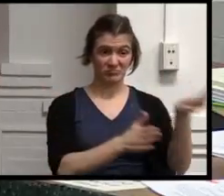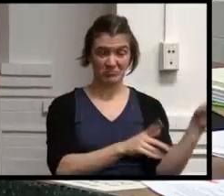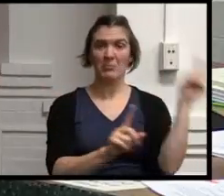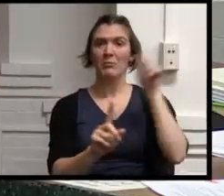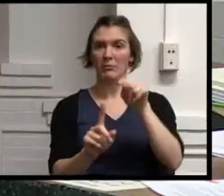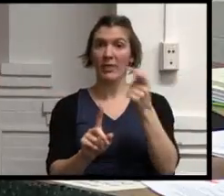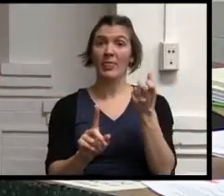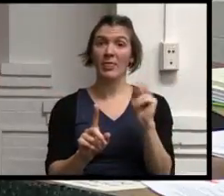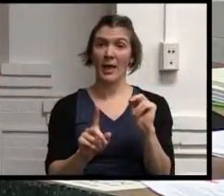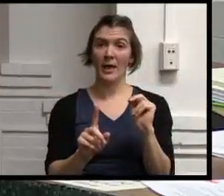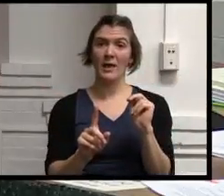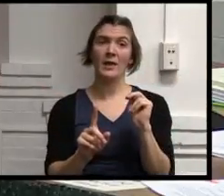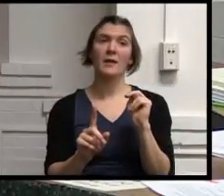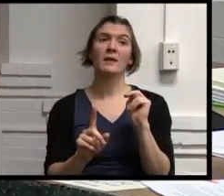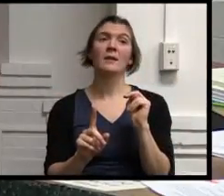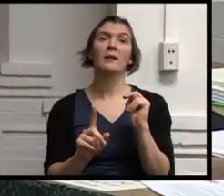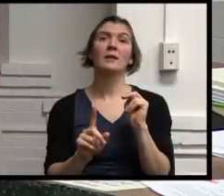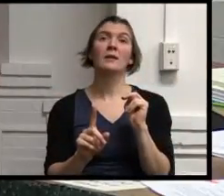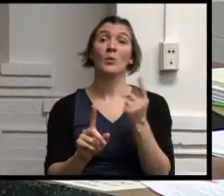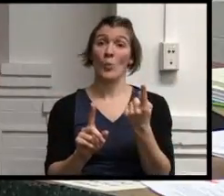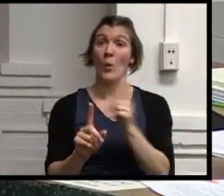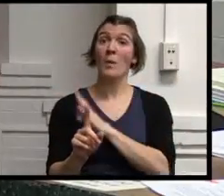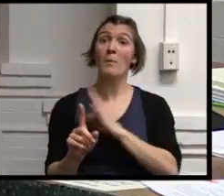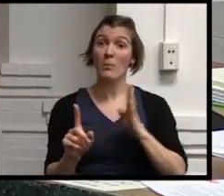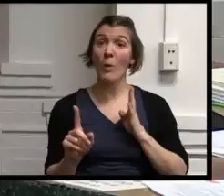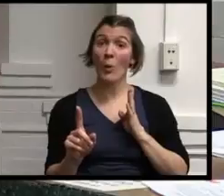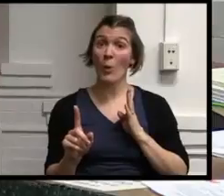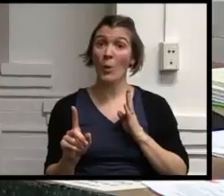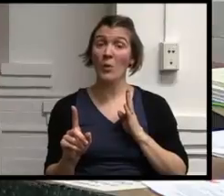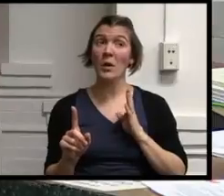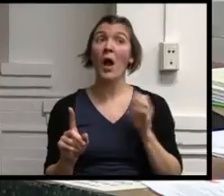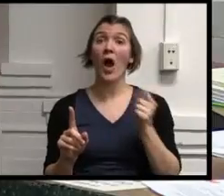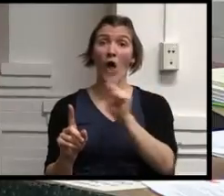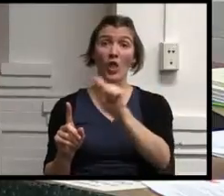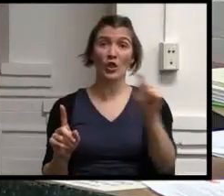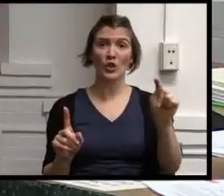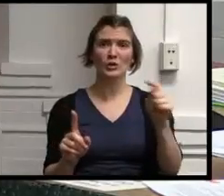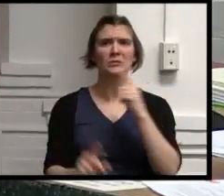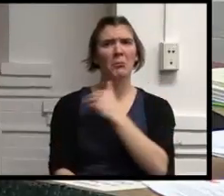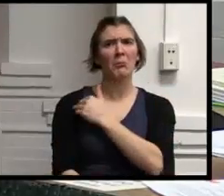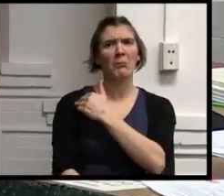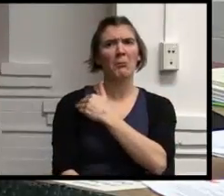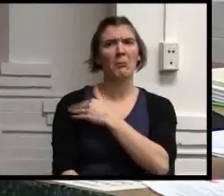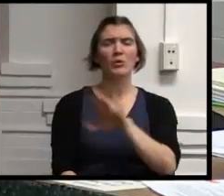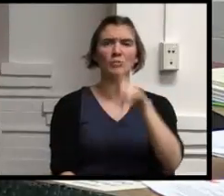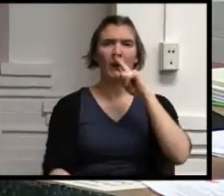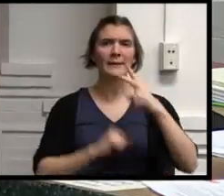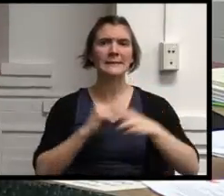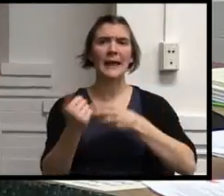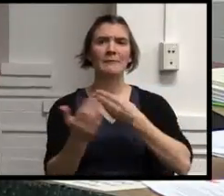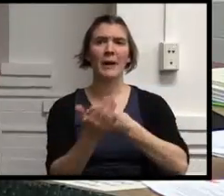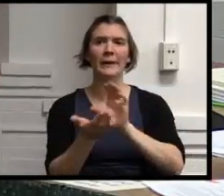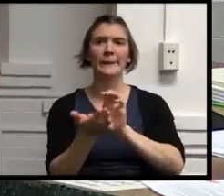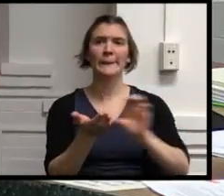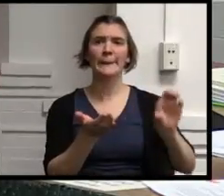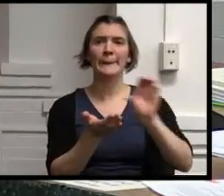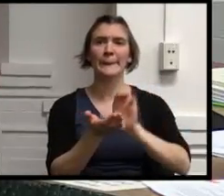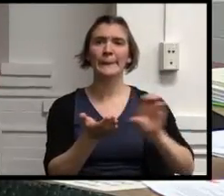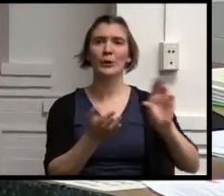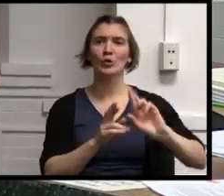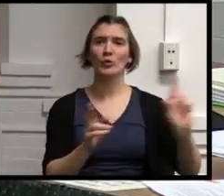were asked by a board member and by others to begin putting some money aside in order to